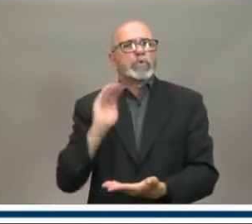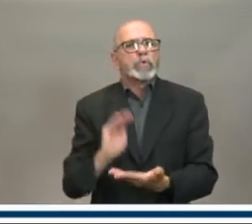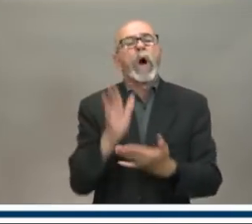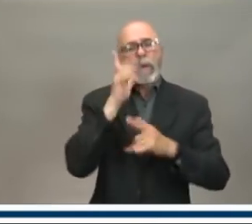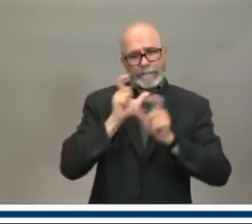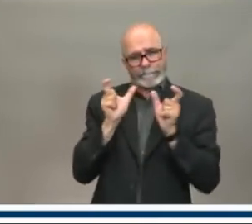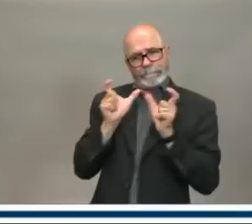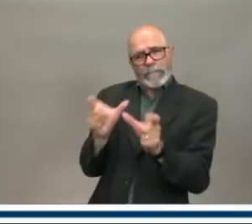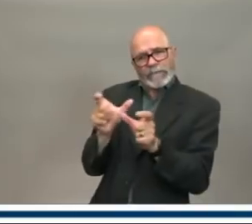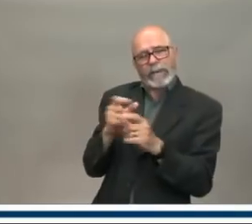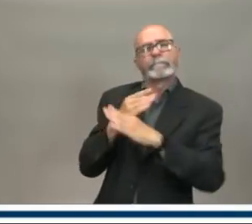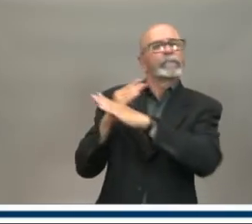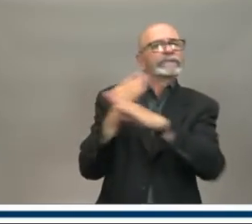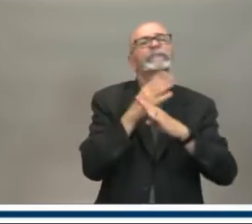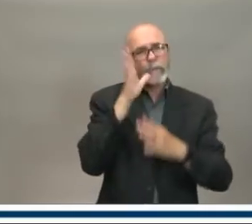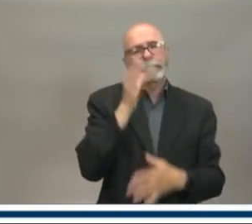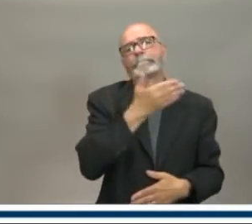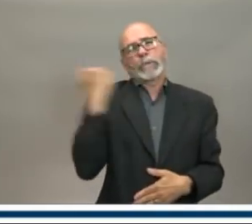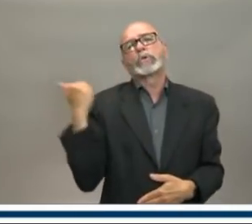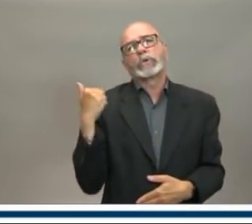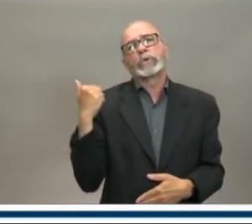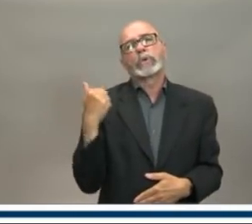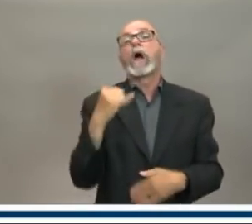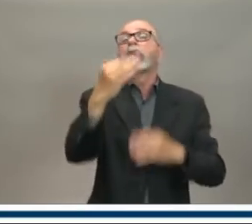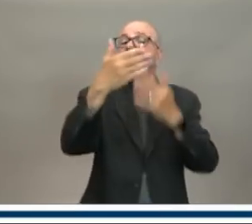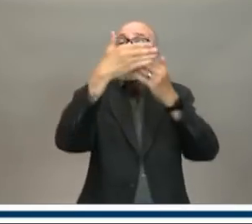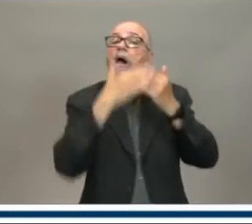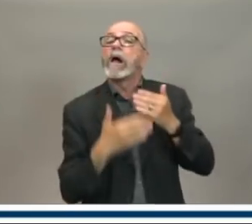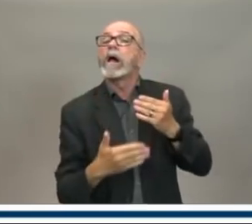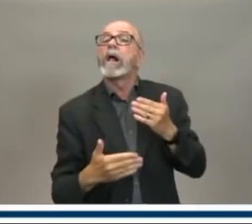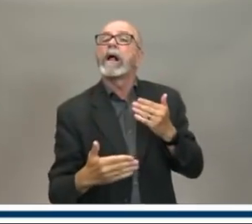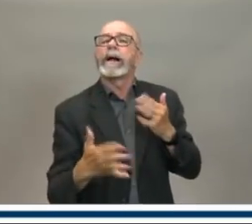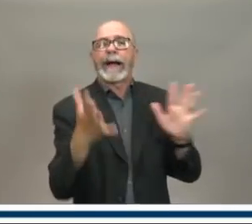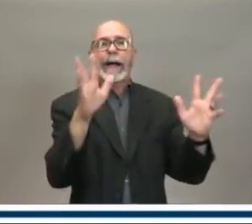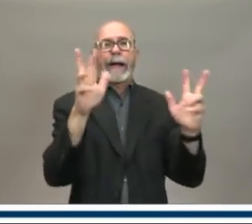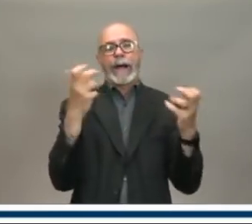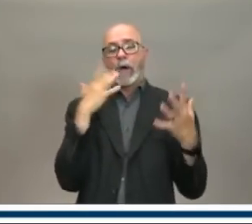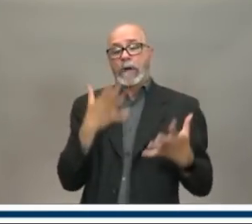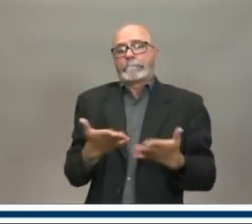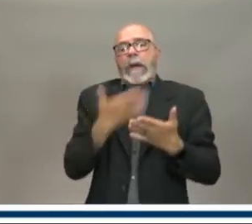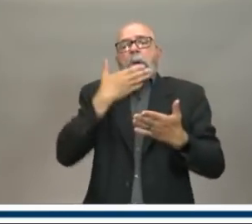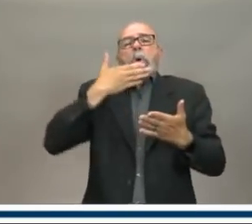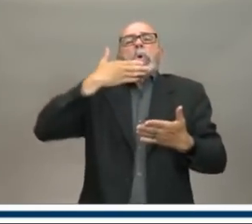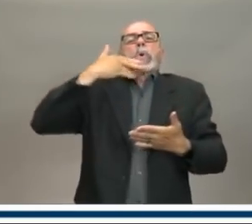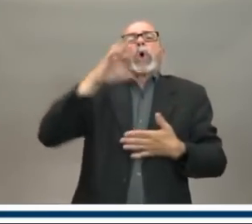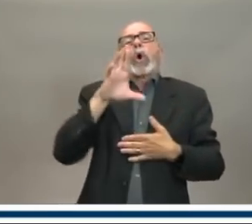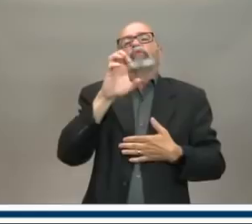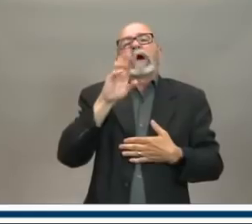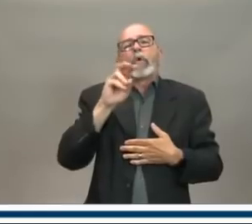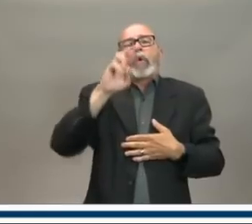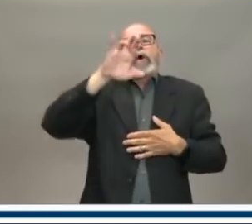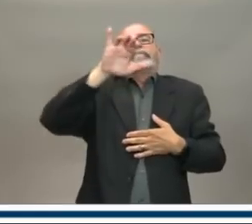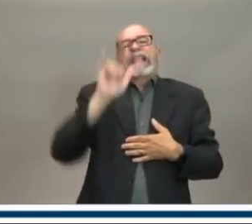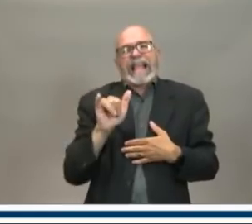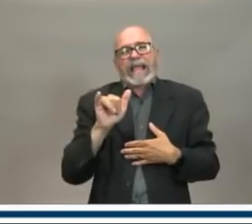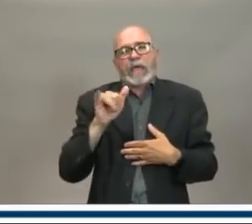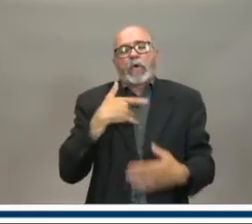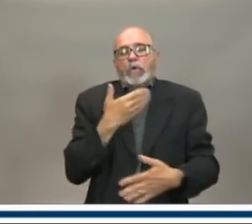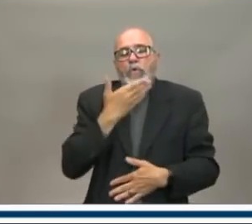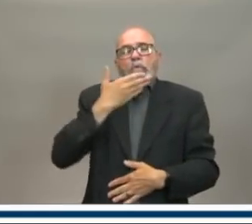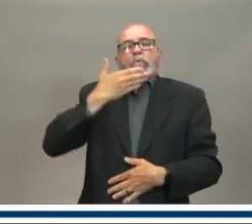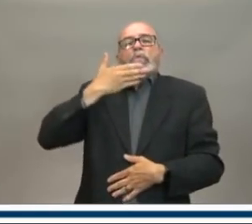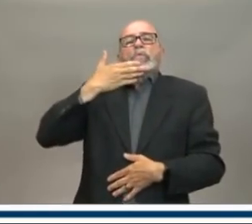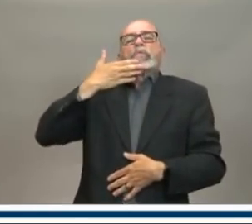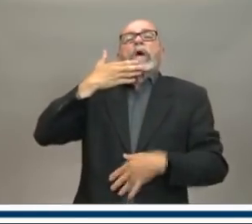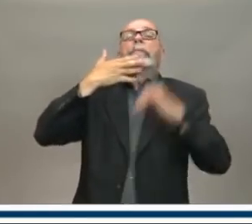we enter into the recovery phase, all the environments we go out to are going to look very different from all the reasons I've outlined, but that is part of our new